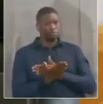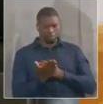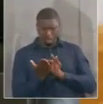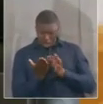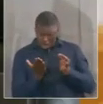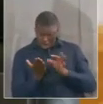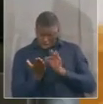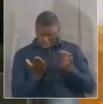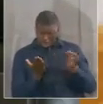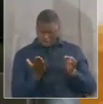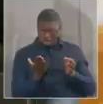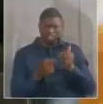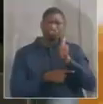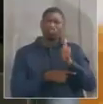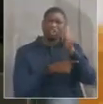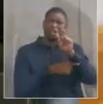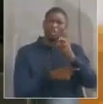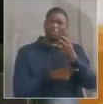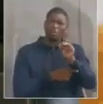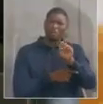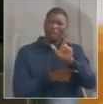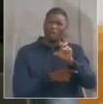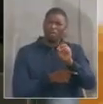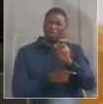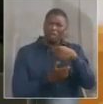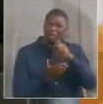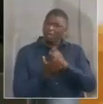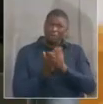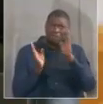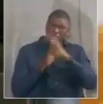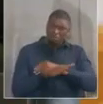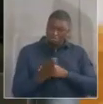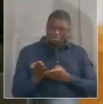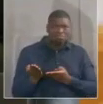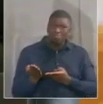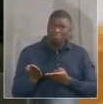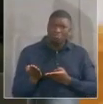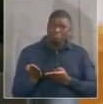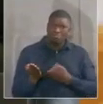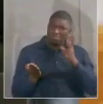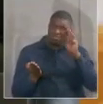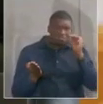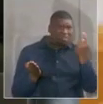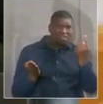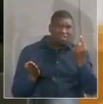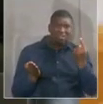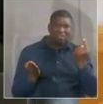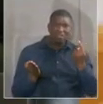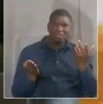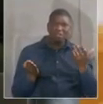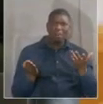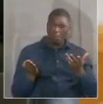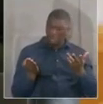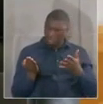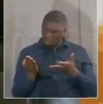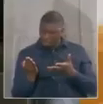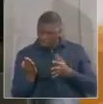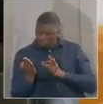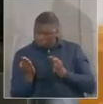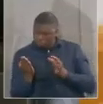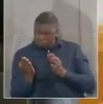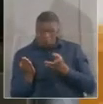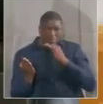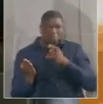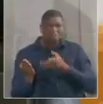see General Khumalo as one of the parties preparing. Well, what does it